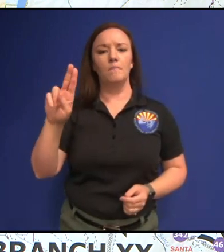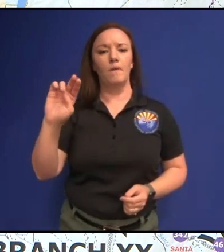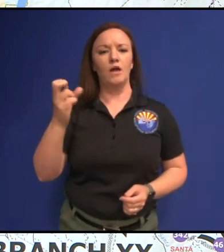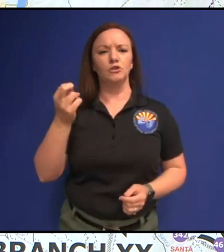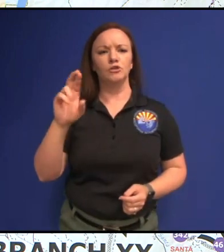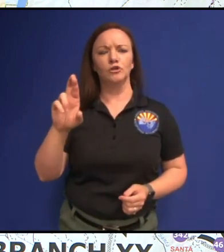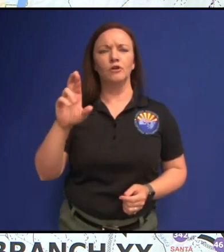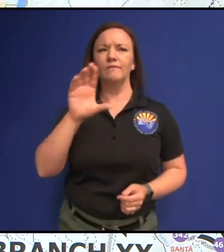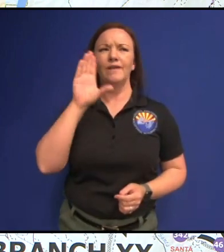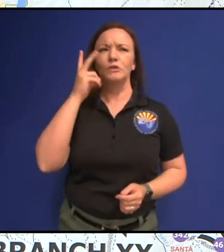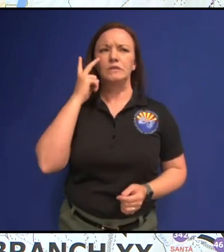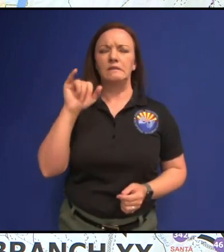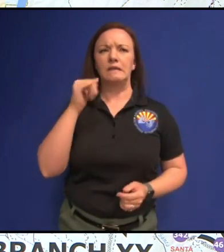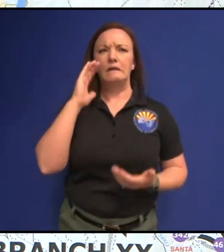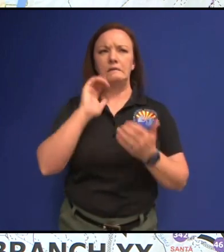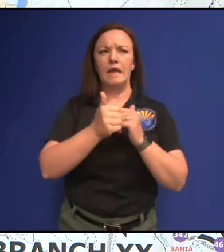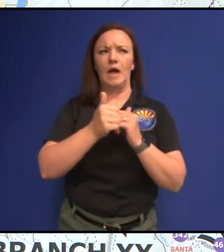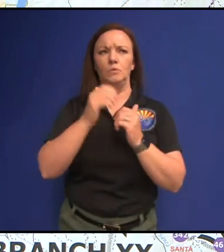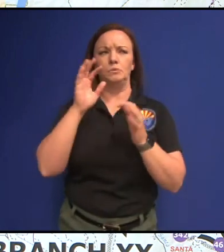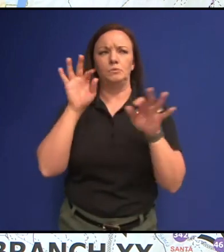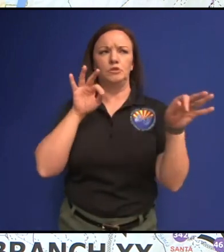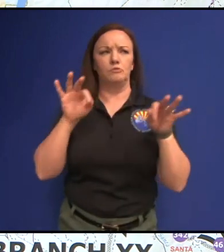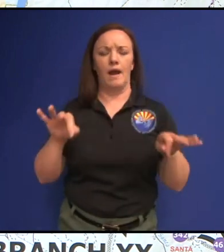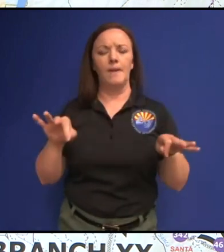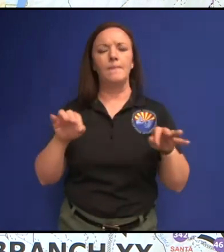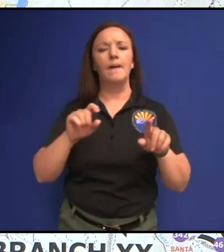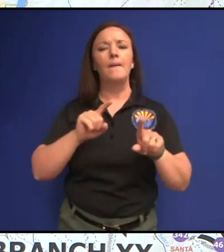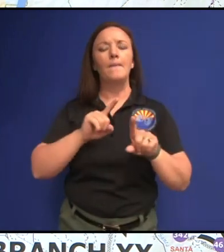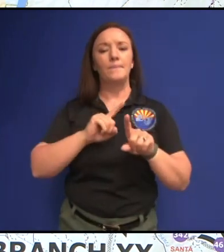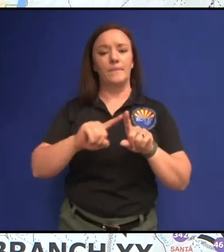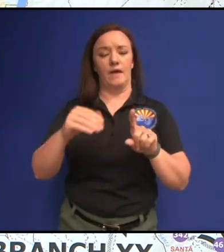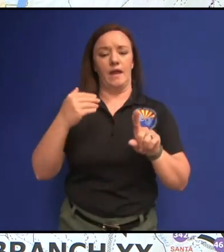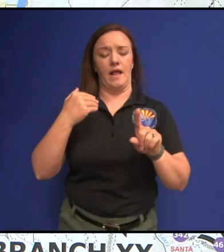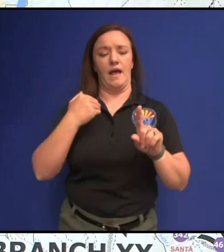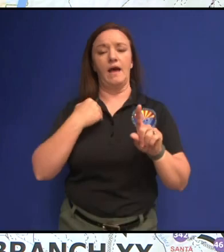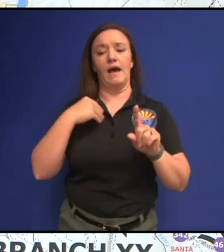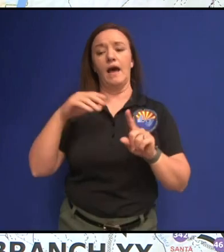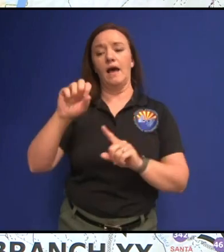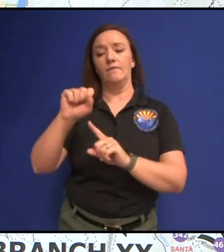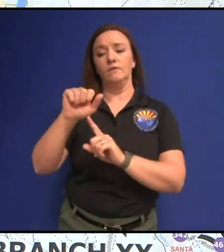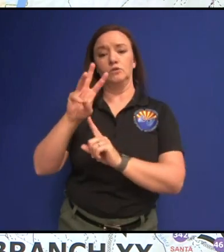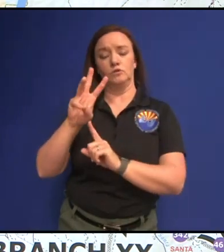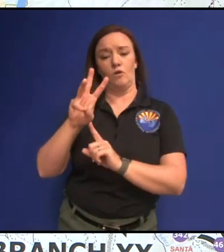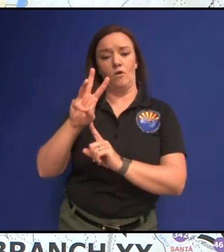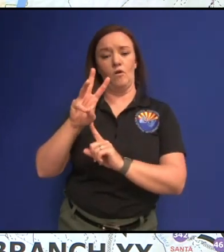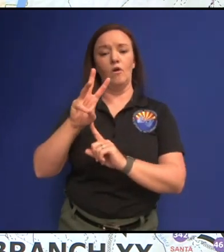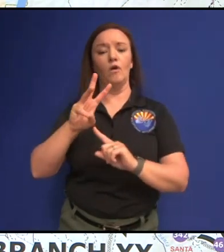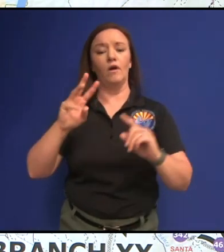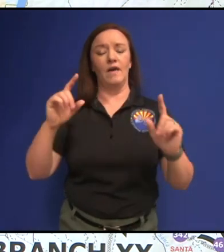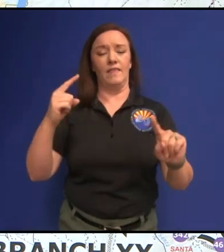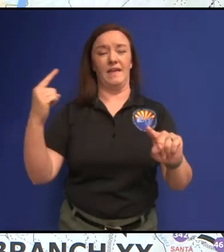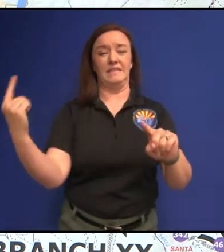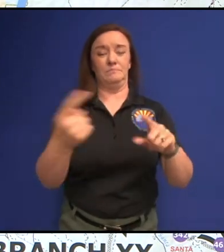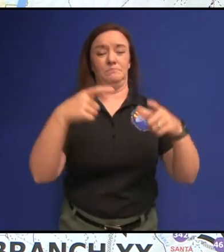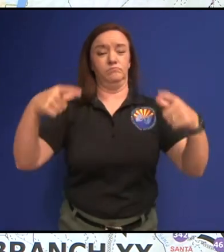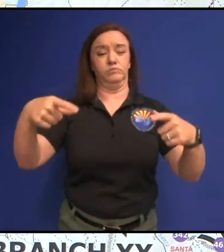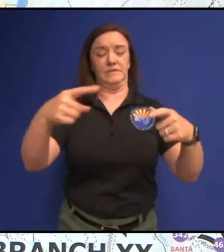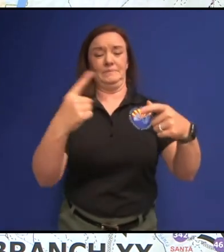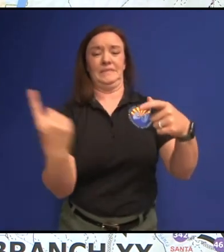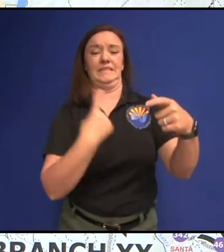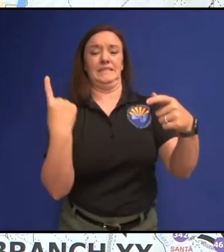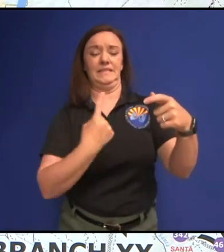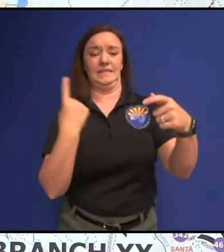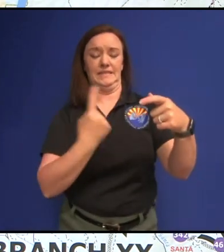one very well, but basically a spinning saw with some claws on the side of it that can grab a tree, give it a